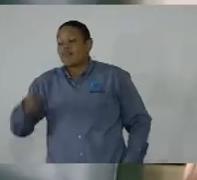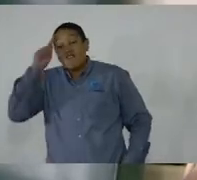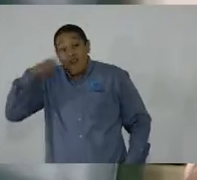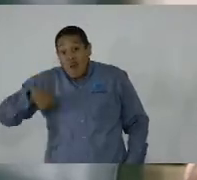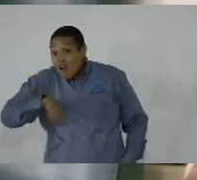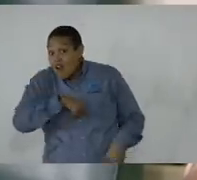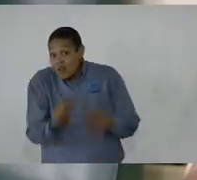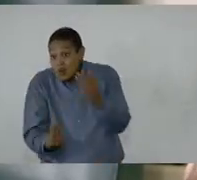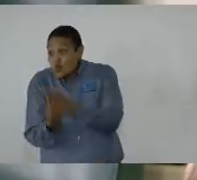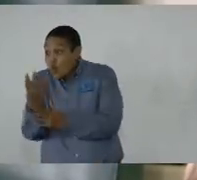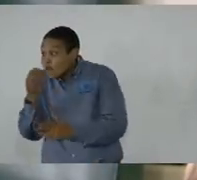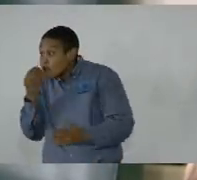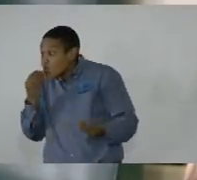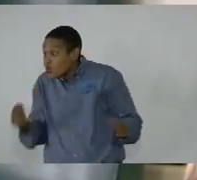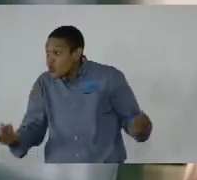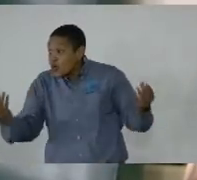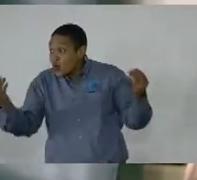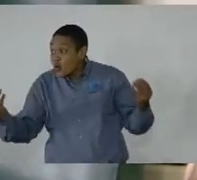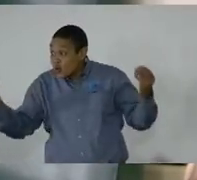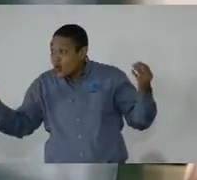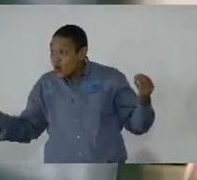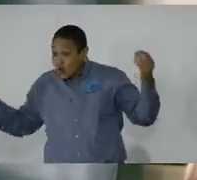that,